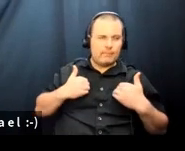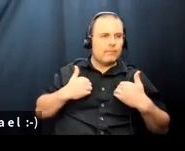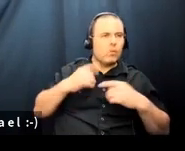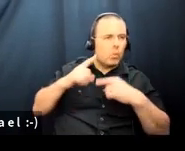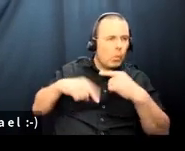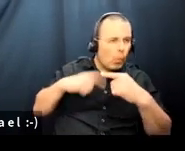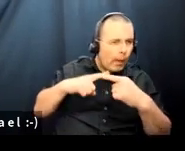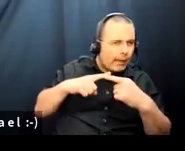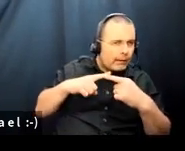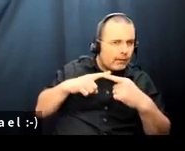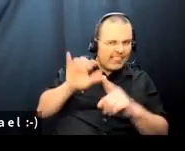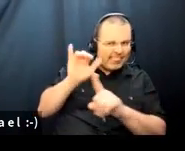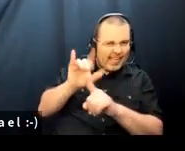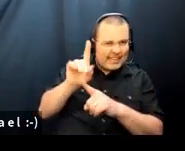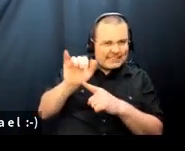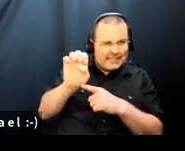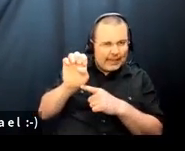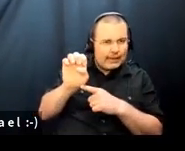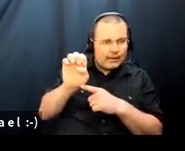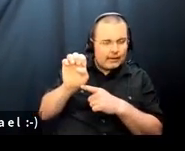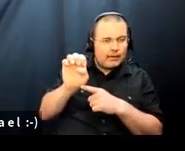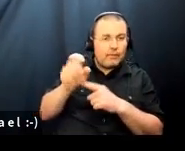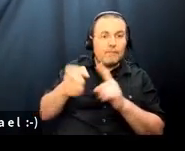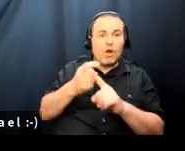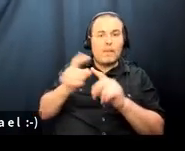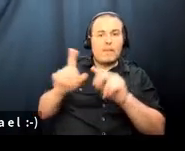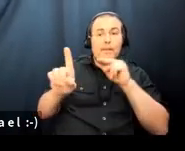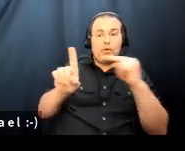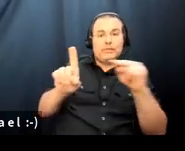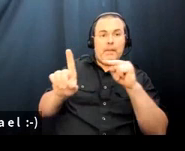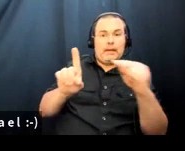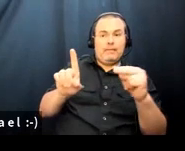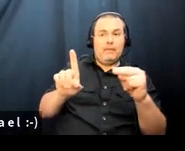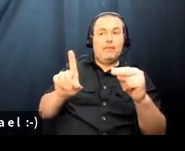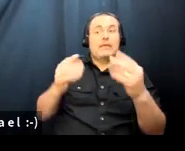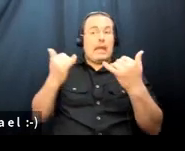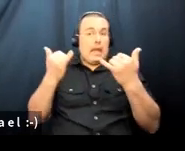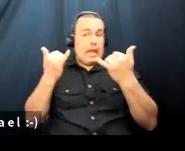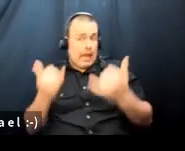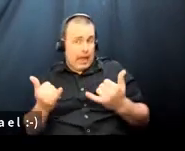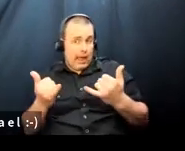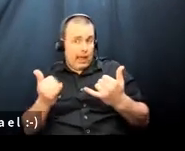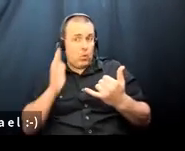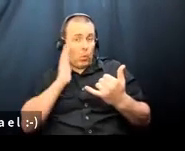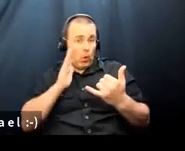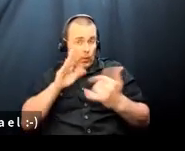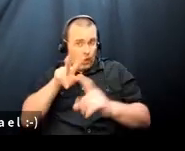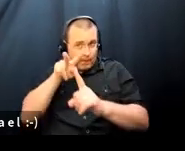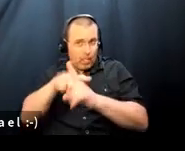That's the important date from the perspective of, now are we going to apply some treatment?